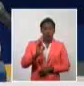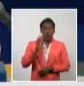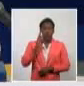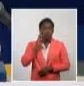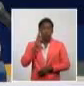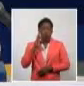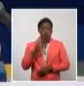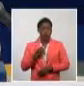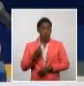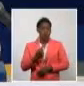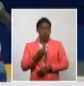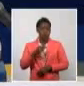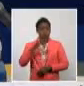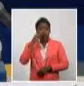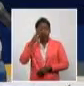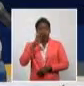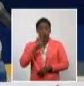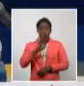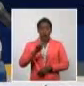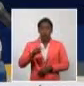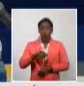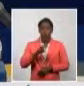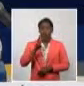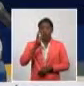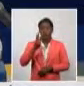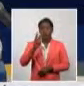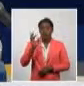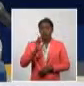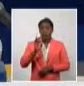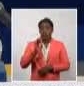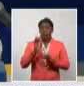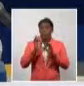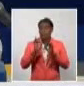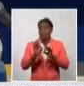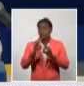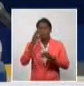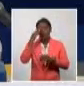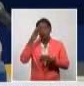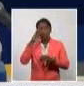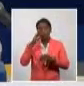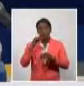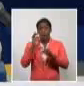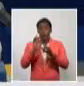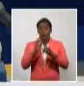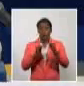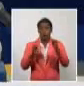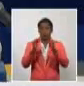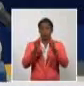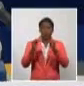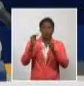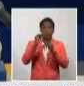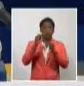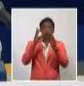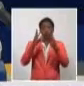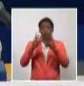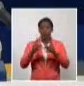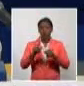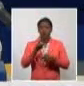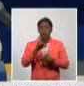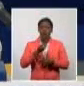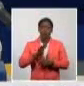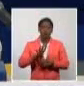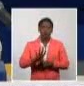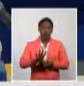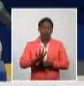the 35 countries that make up the region. Of all these